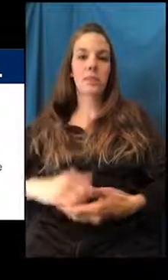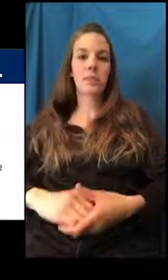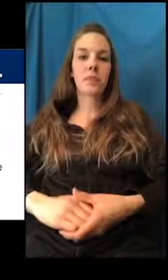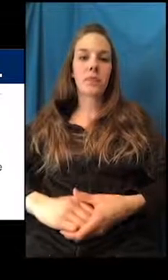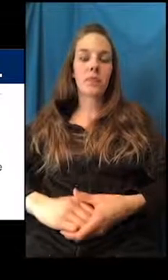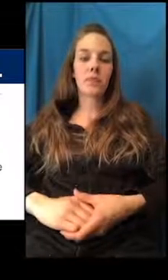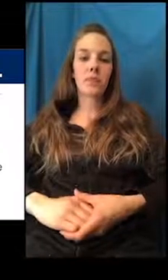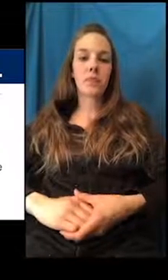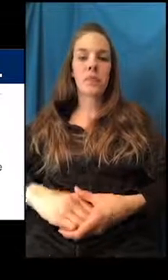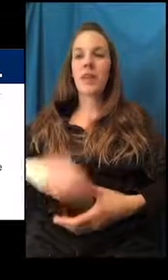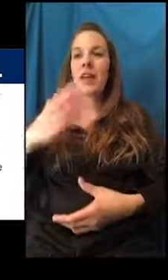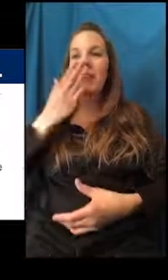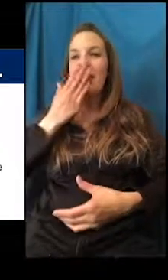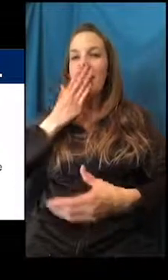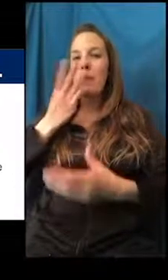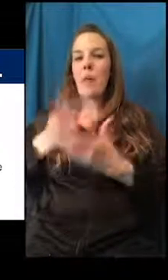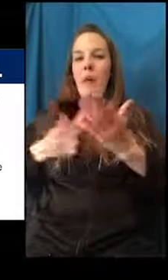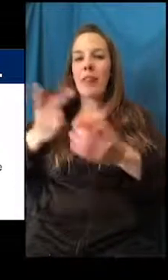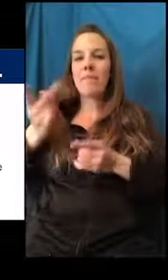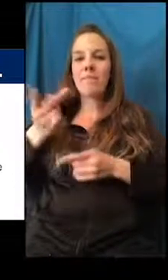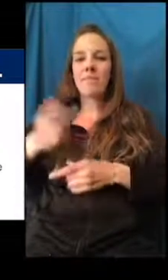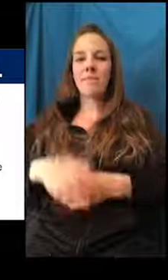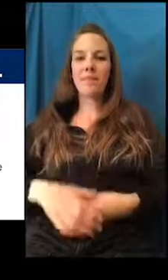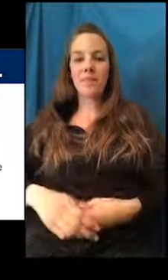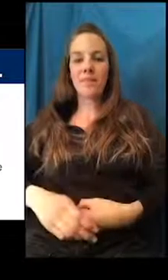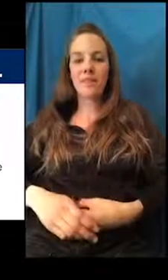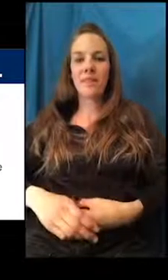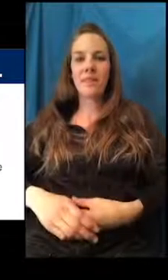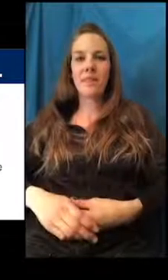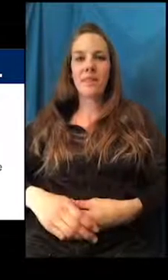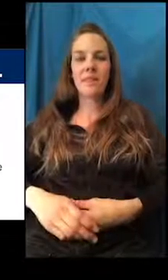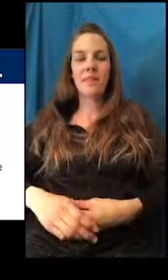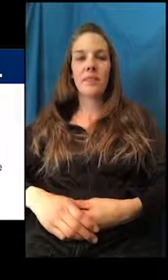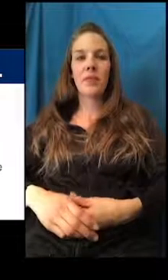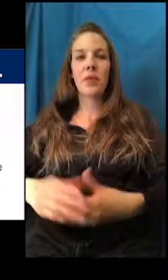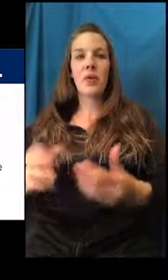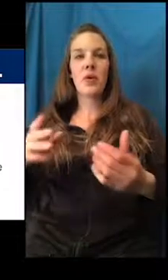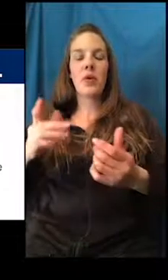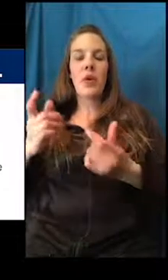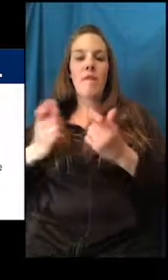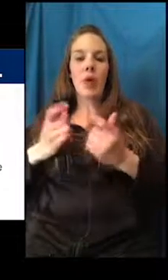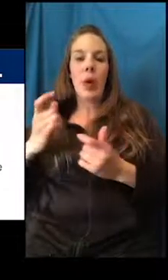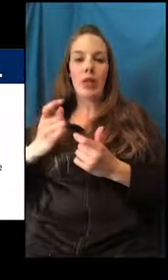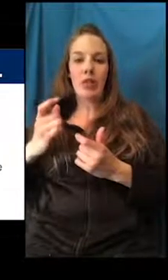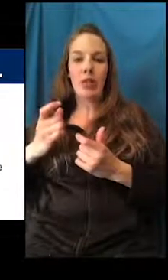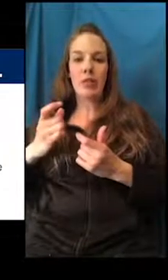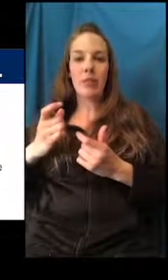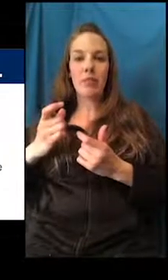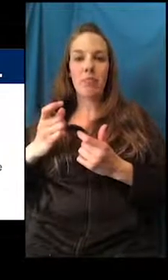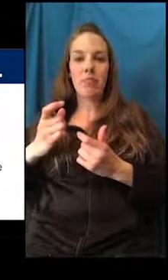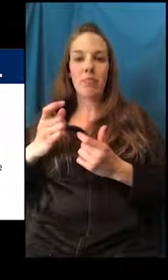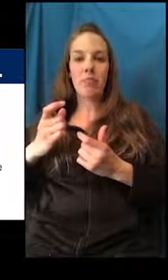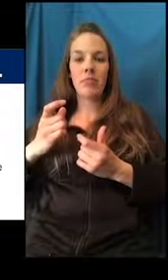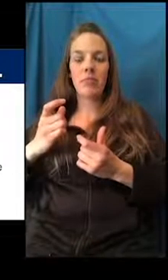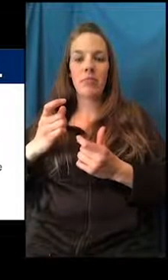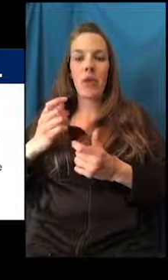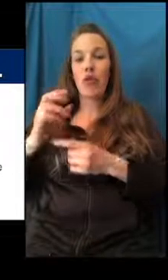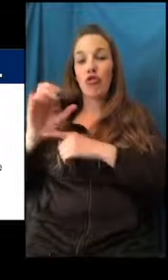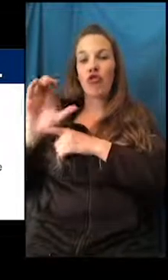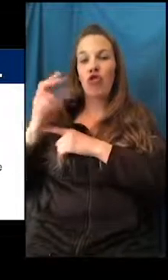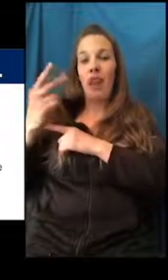Thank you both. Mm-hmm. So we do have a question that came in through the chat